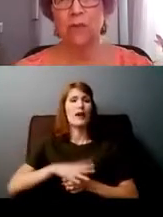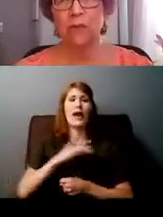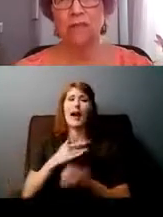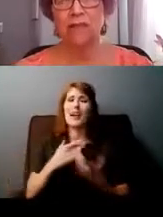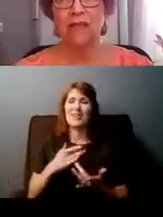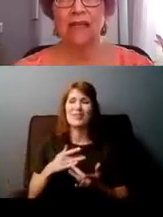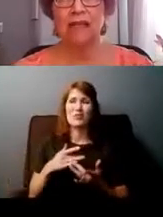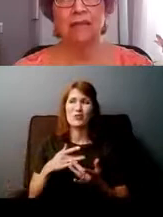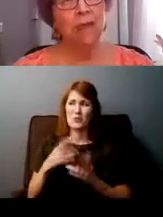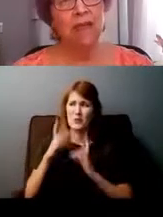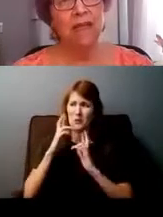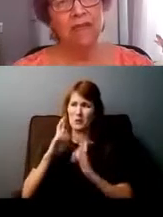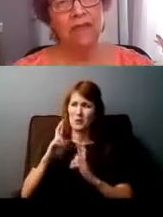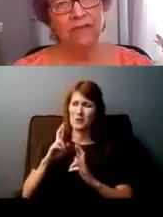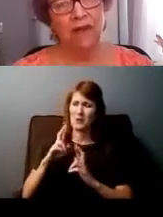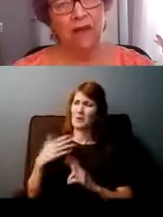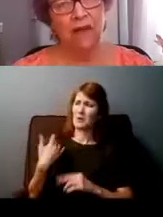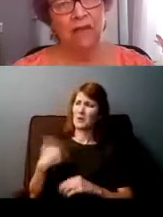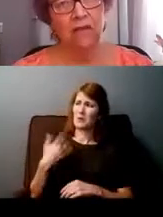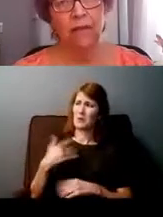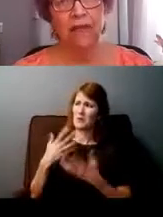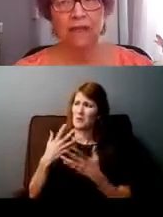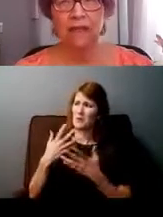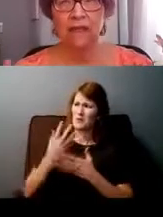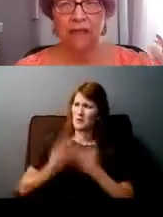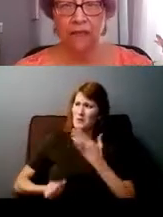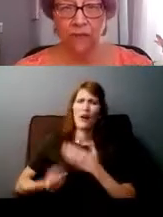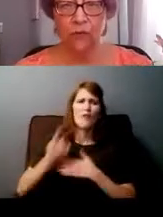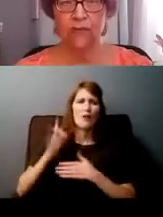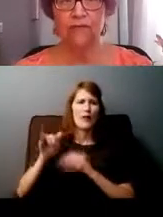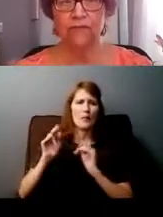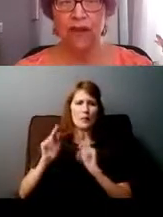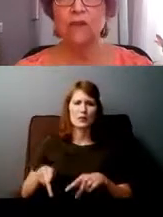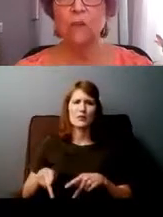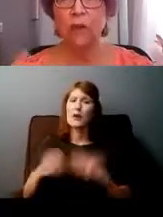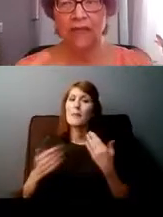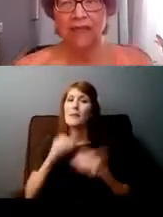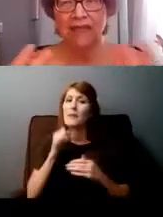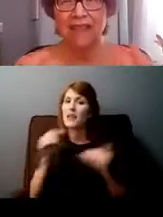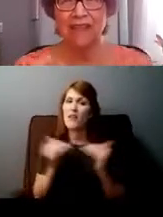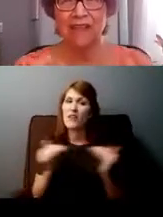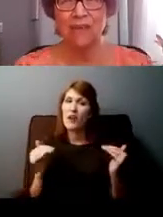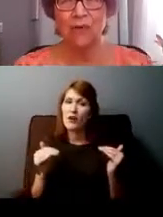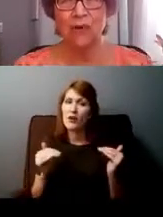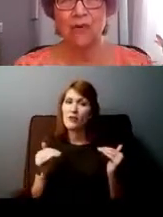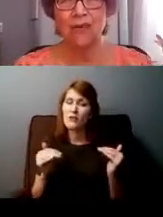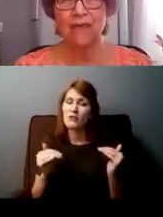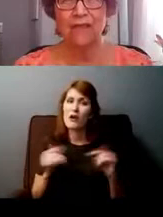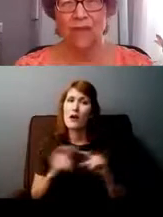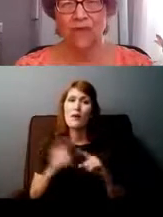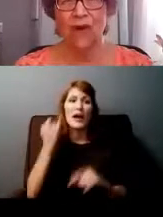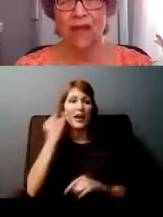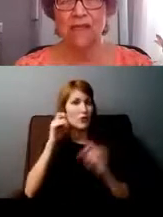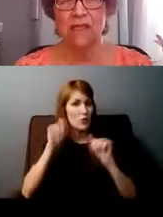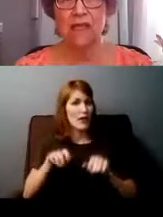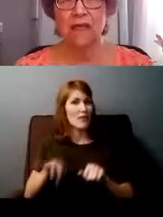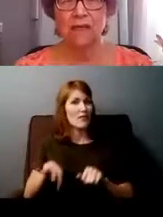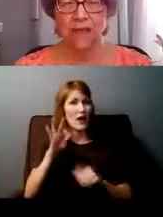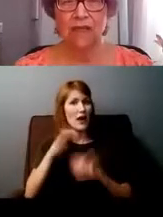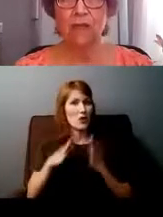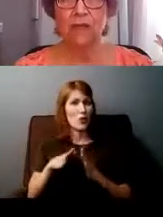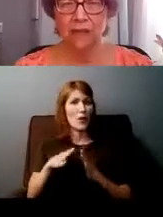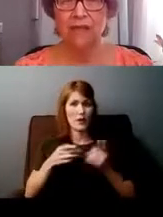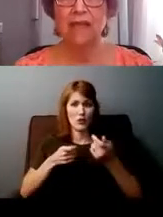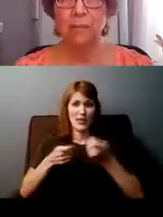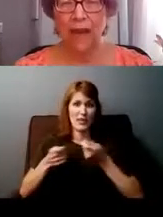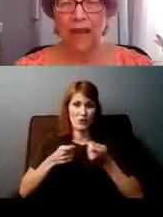that person. Maybe that's not fair, but I think if you can find a way to get control of the thought, then